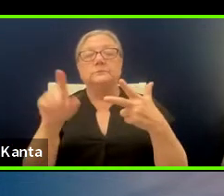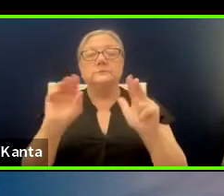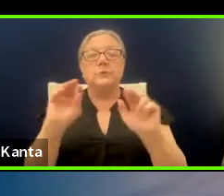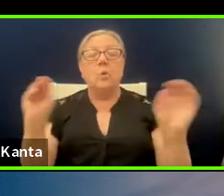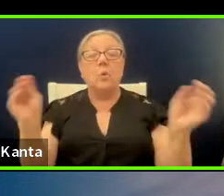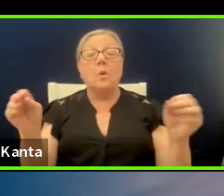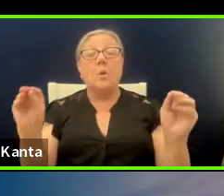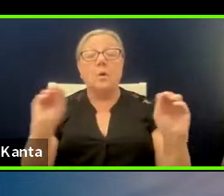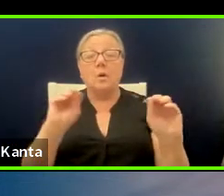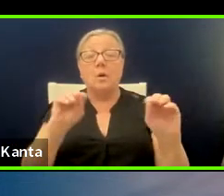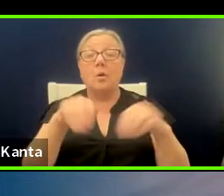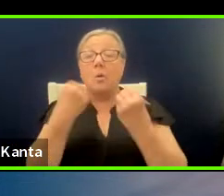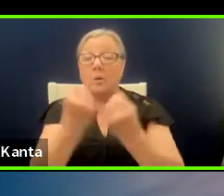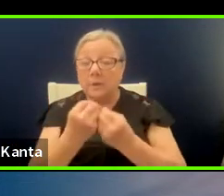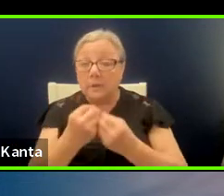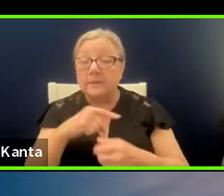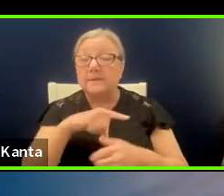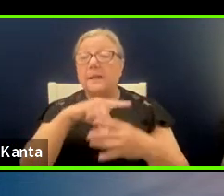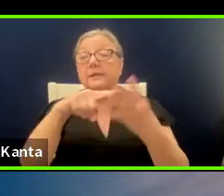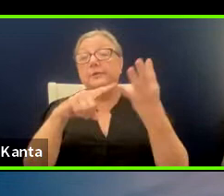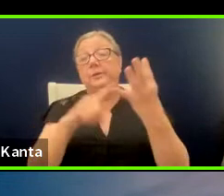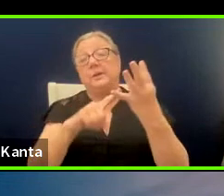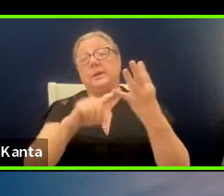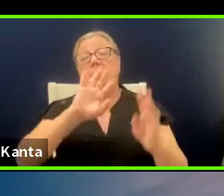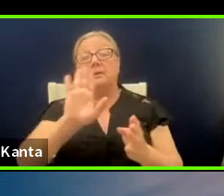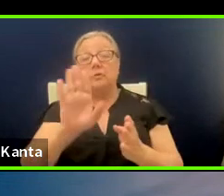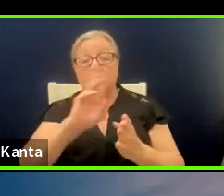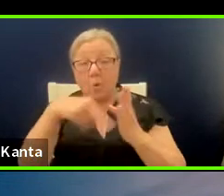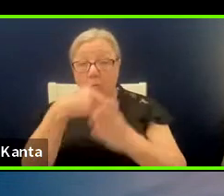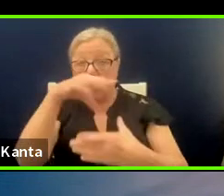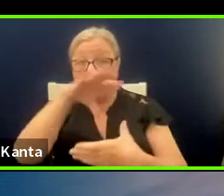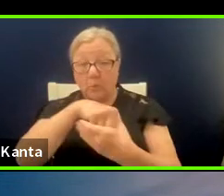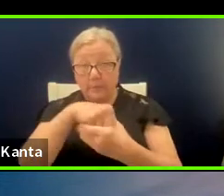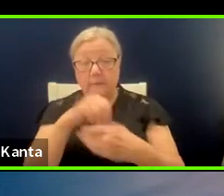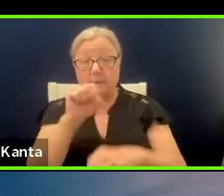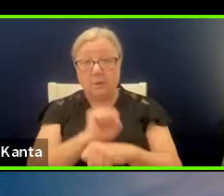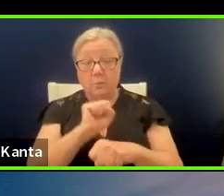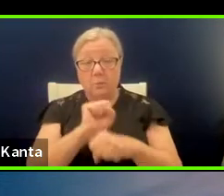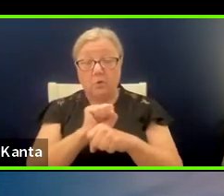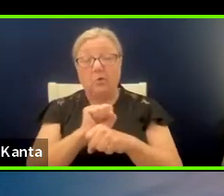then your role with your org, and then we'll pass to you, Casey.